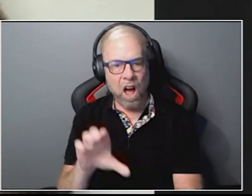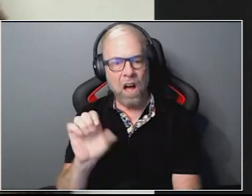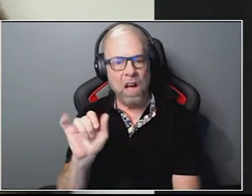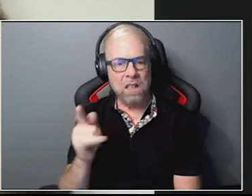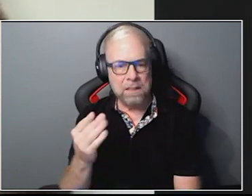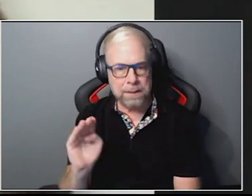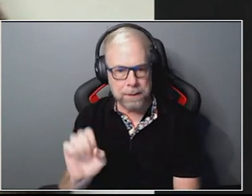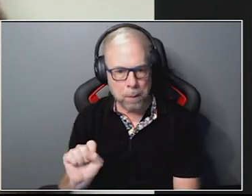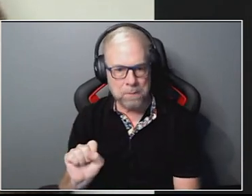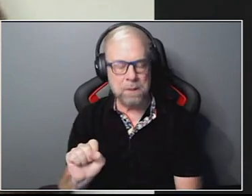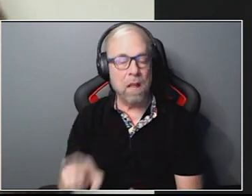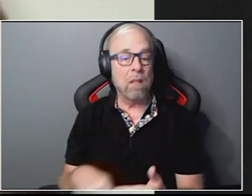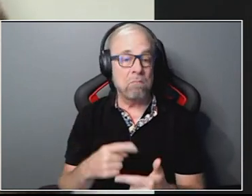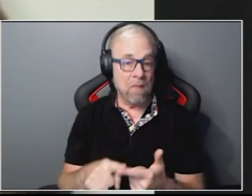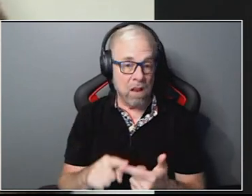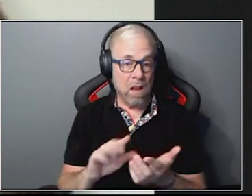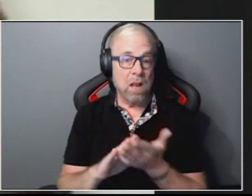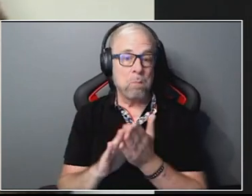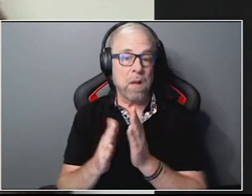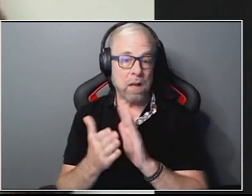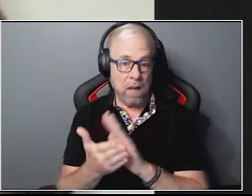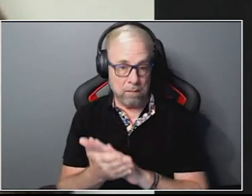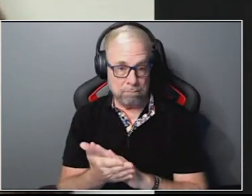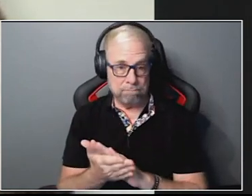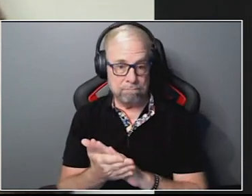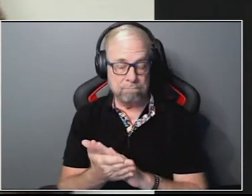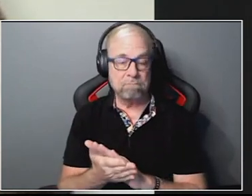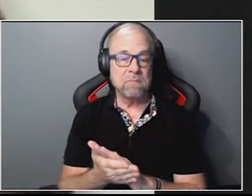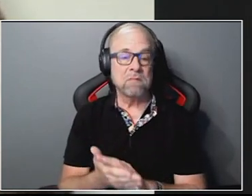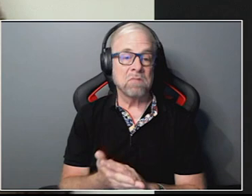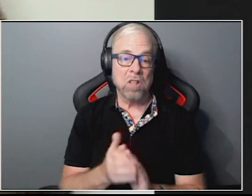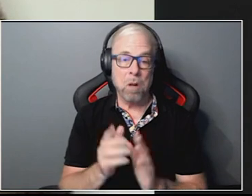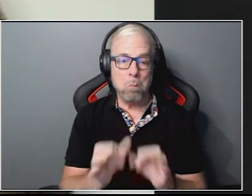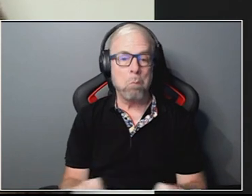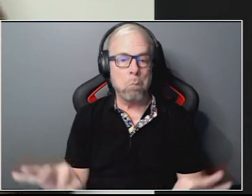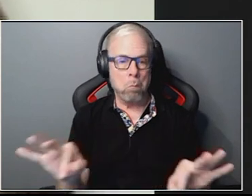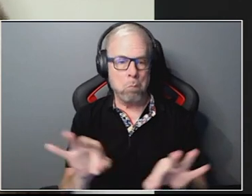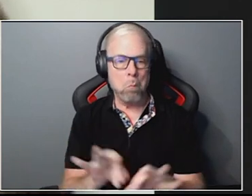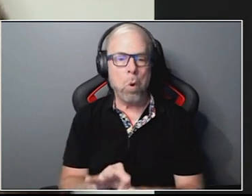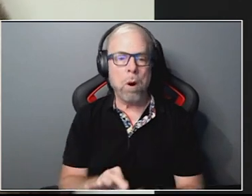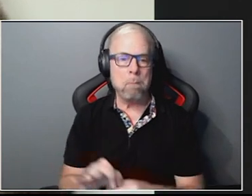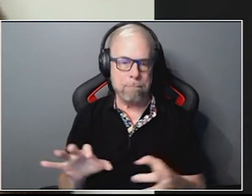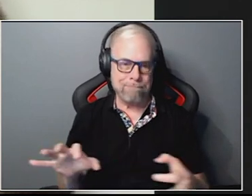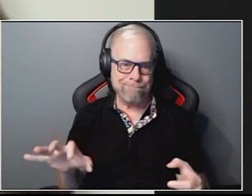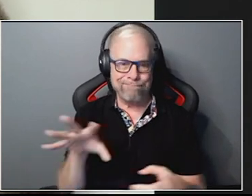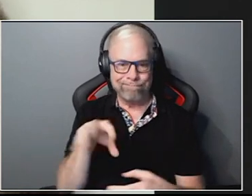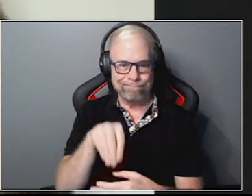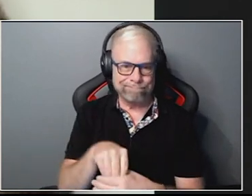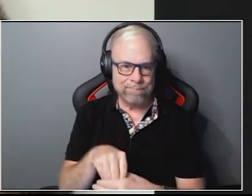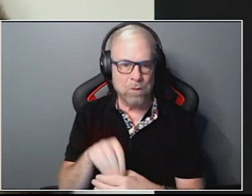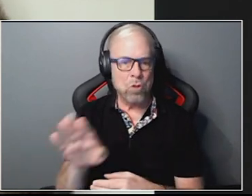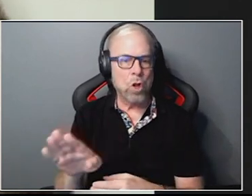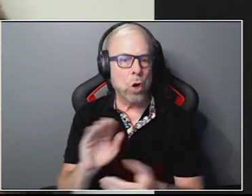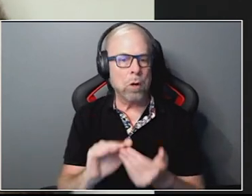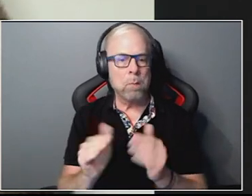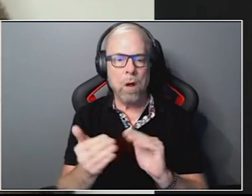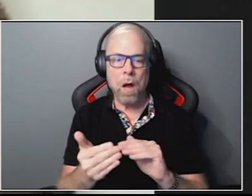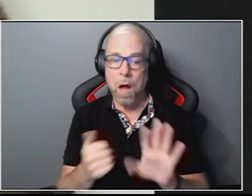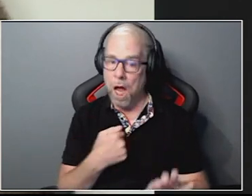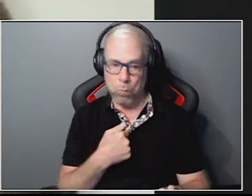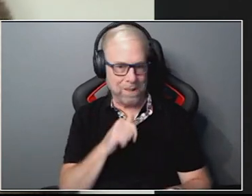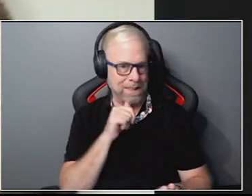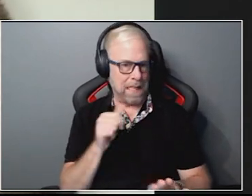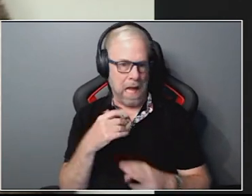I became a huge part of the community. I wasn't an outsider. I was a